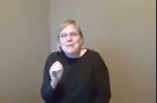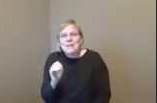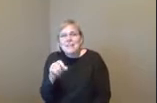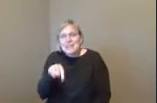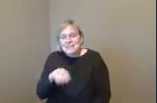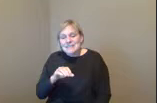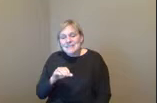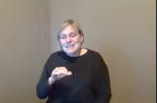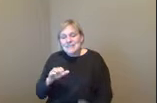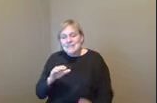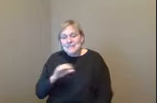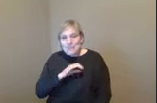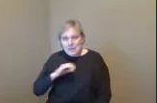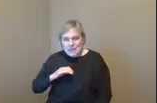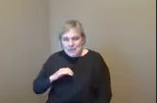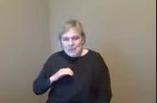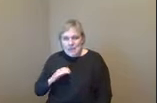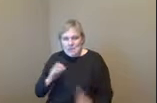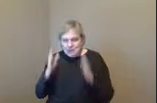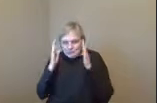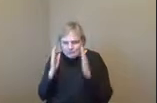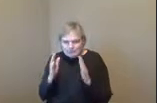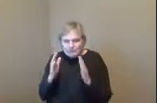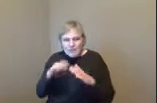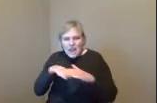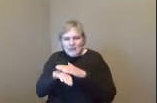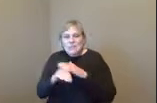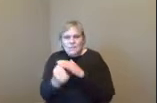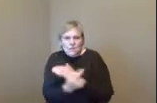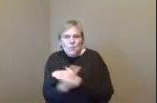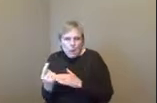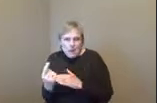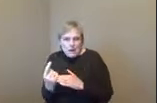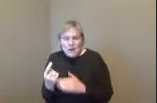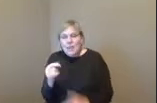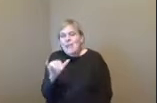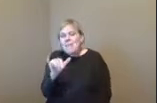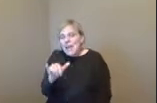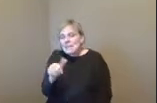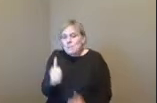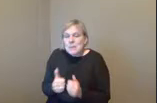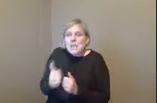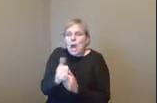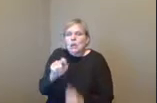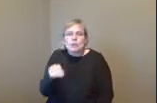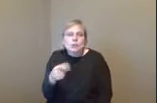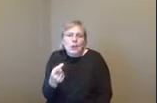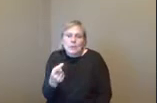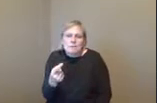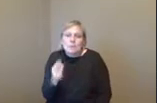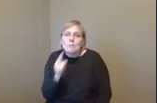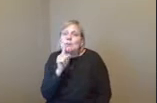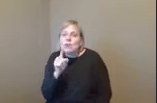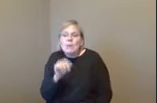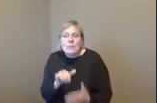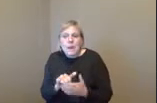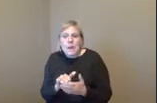this committee has diligently fought for access for everyone, and that's beyond just making sure that